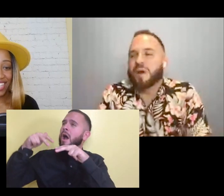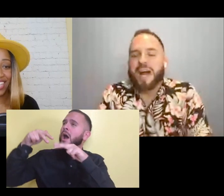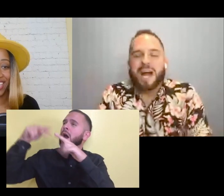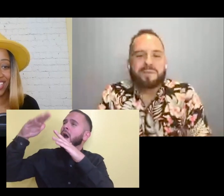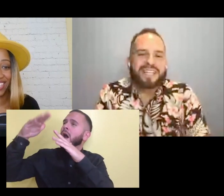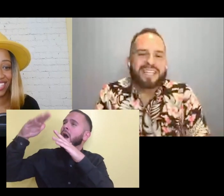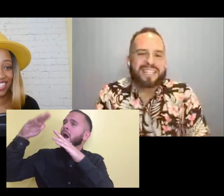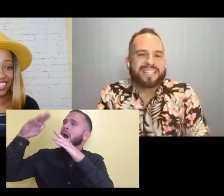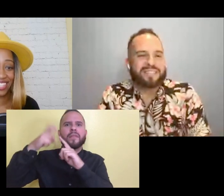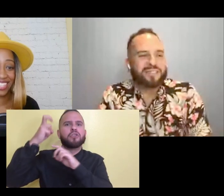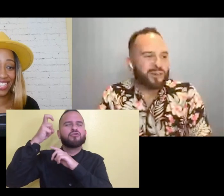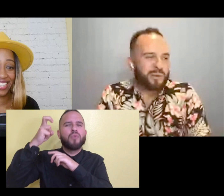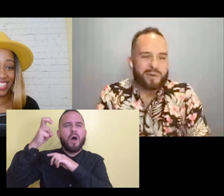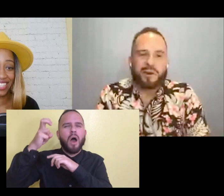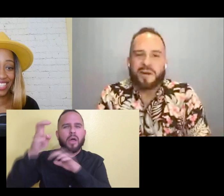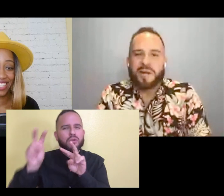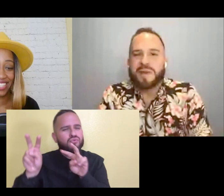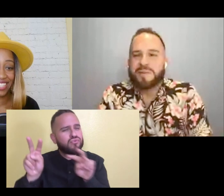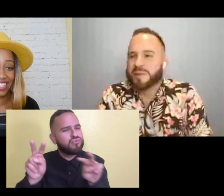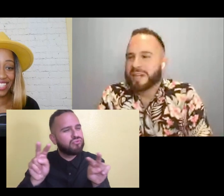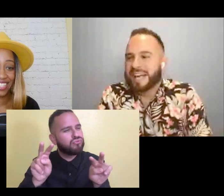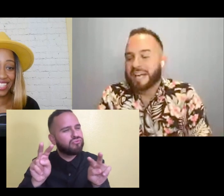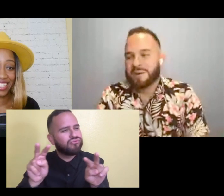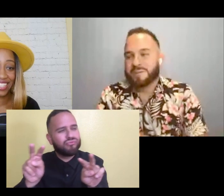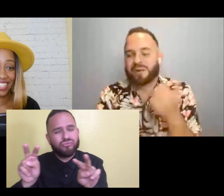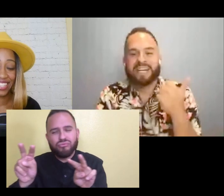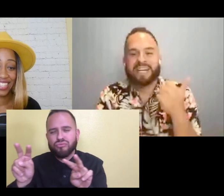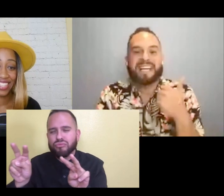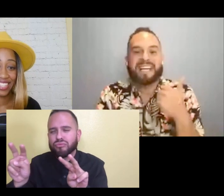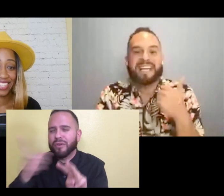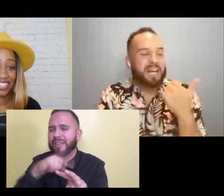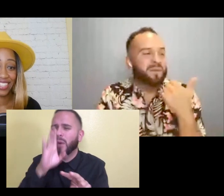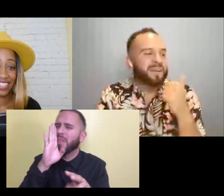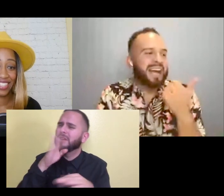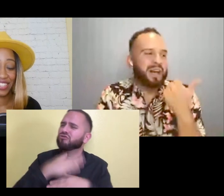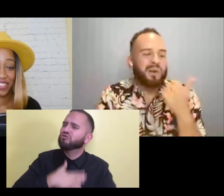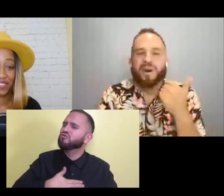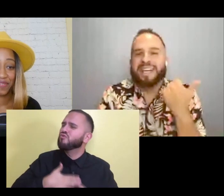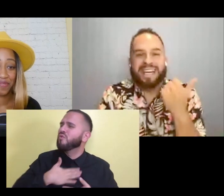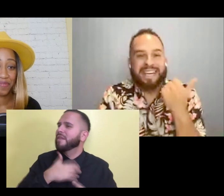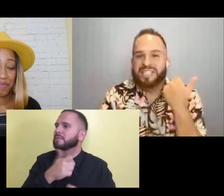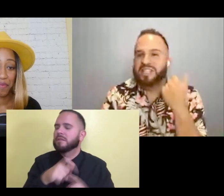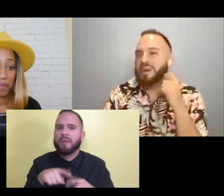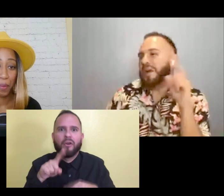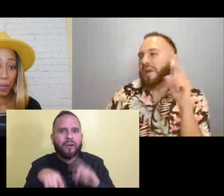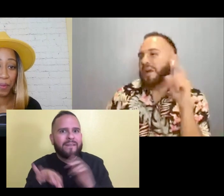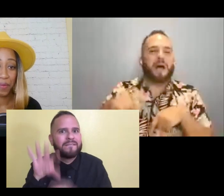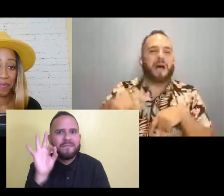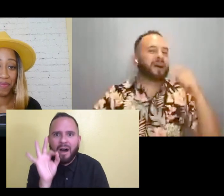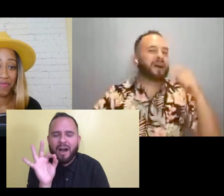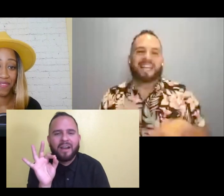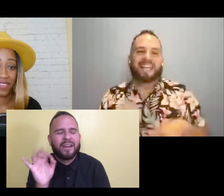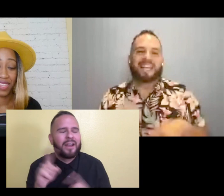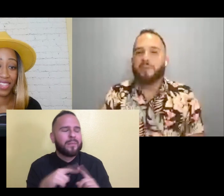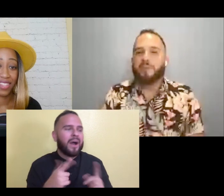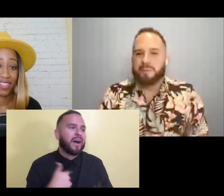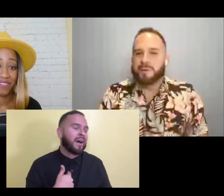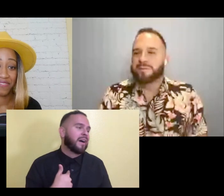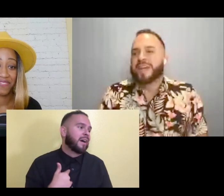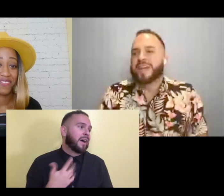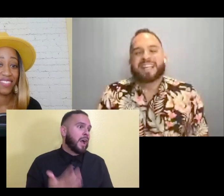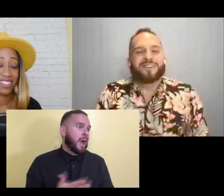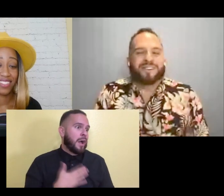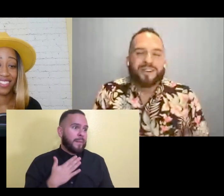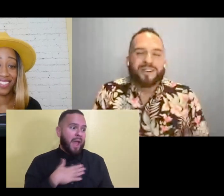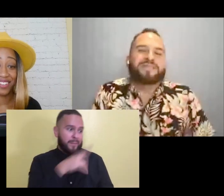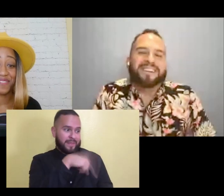so happy Yeah. that this little group of Korean people, like, number one, they were like what age? They were up that mountain, like, no problem.